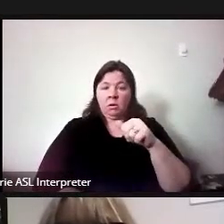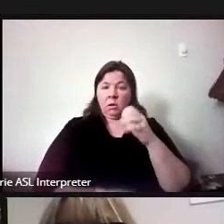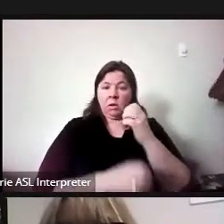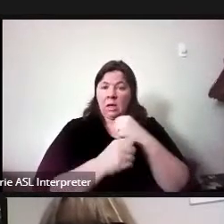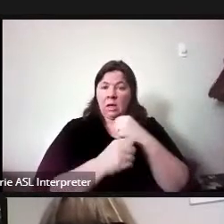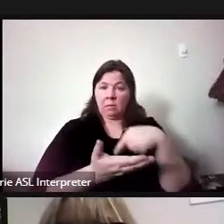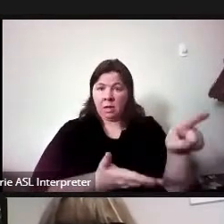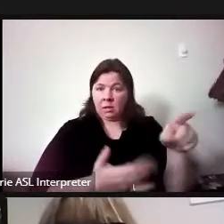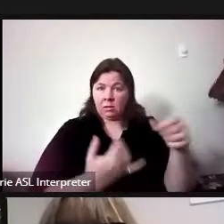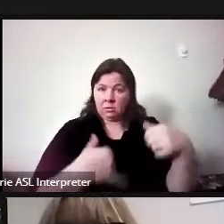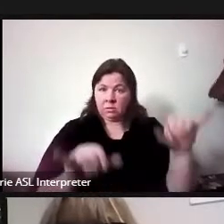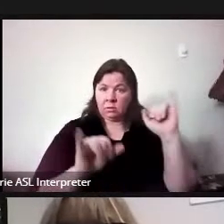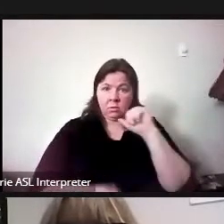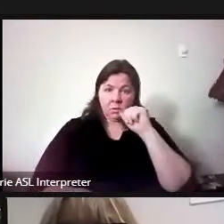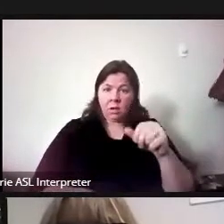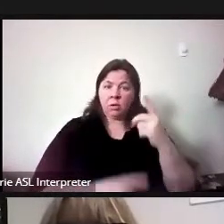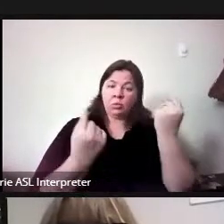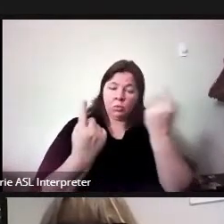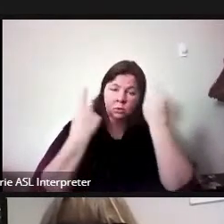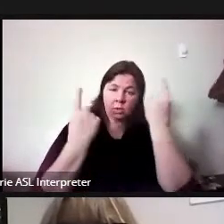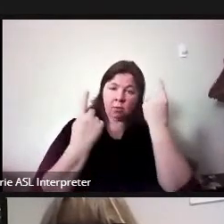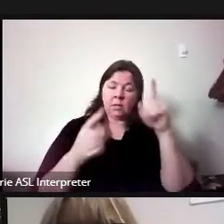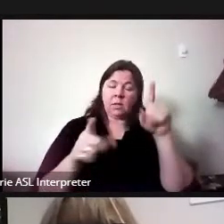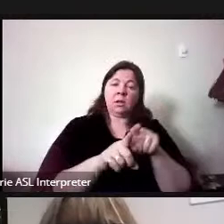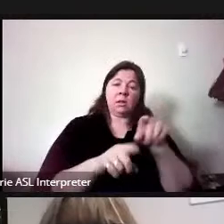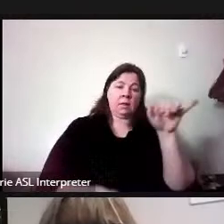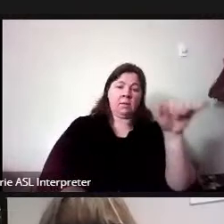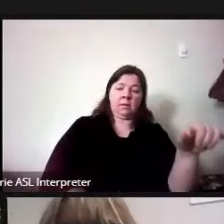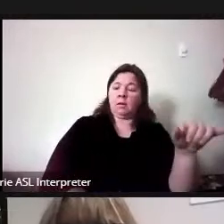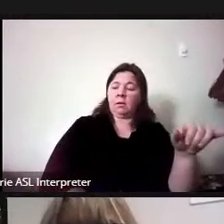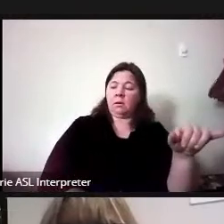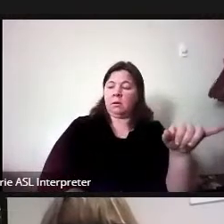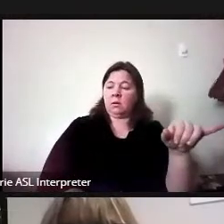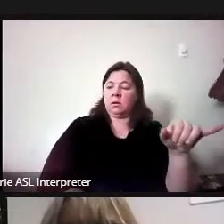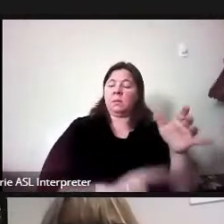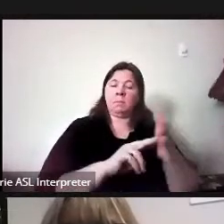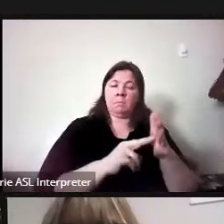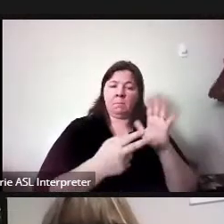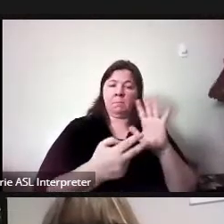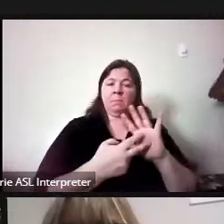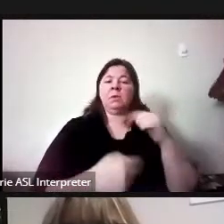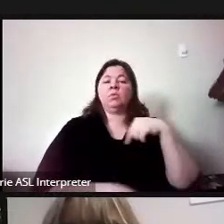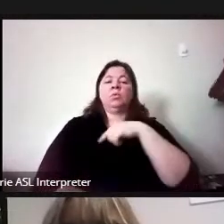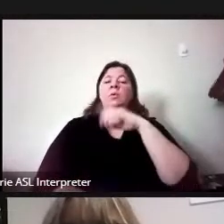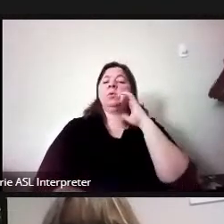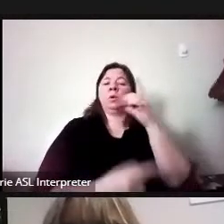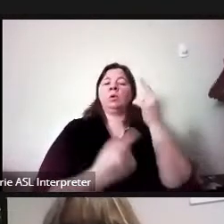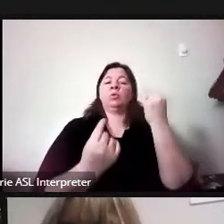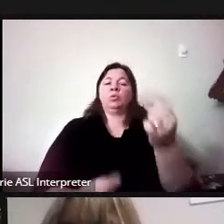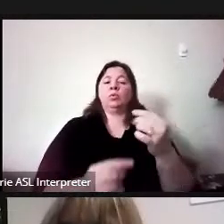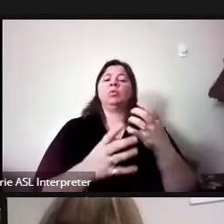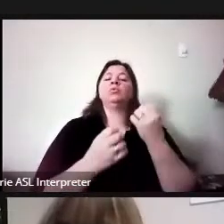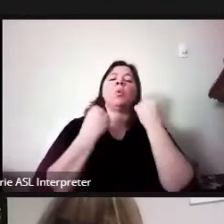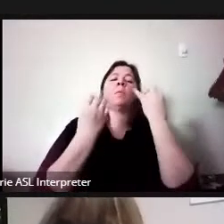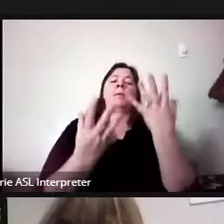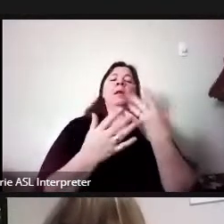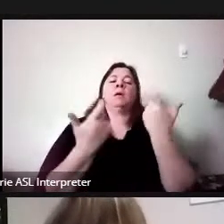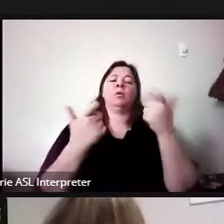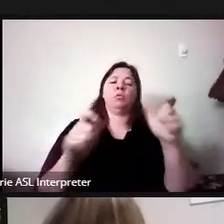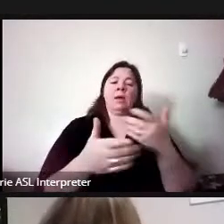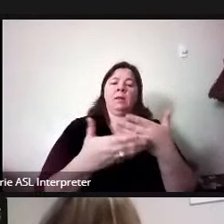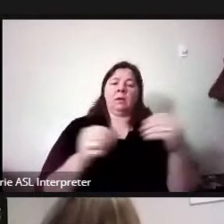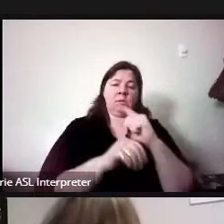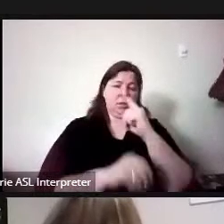paid, and if we are doing something like that, that means we will be doing so many great things